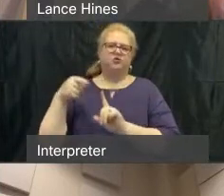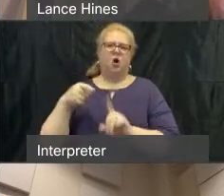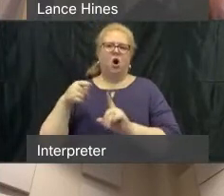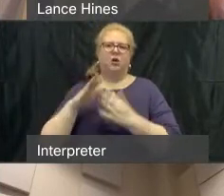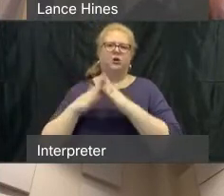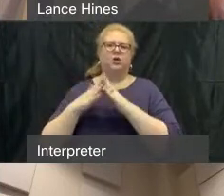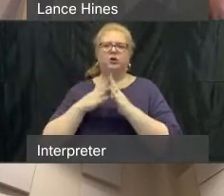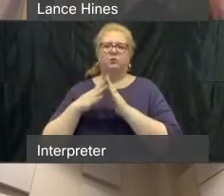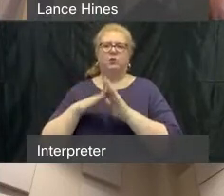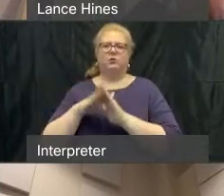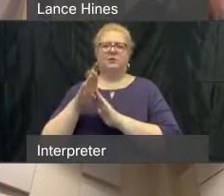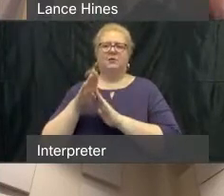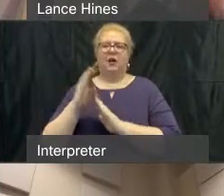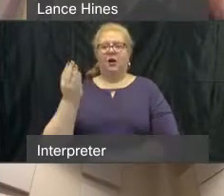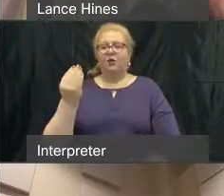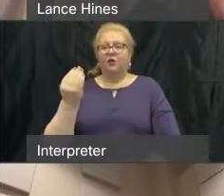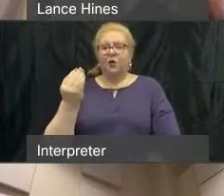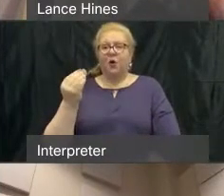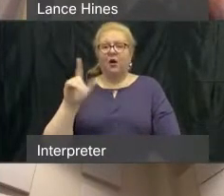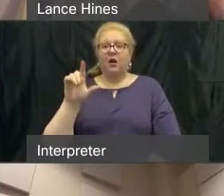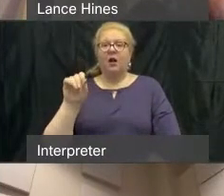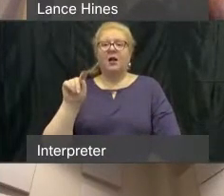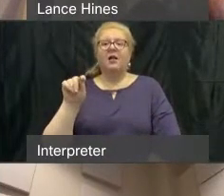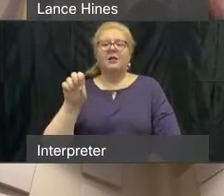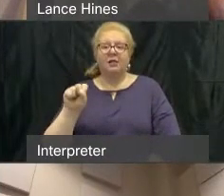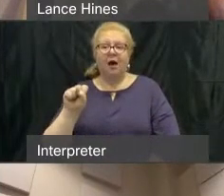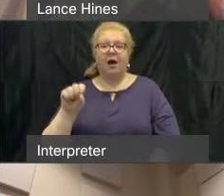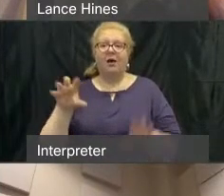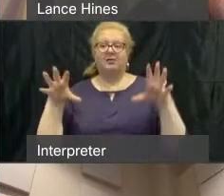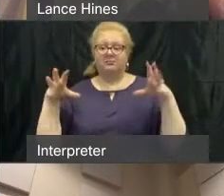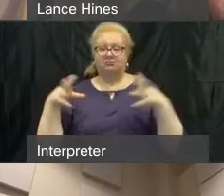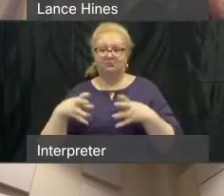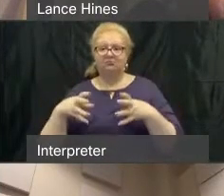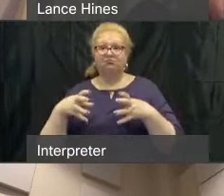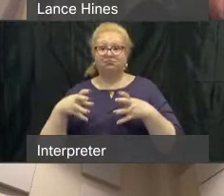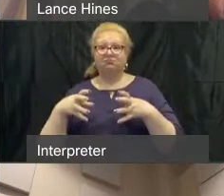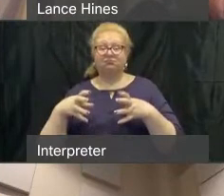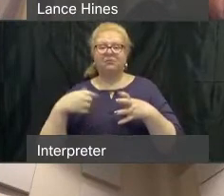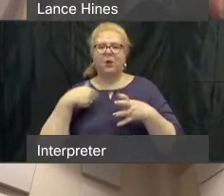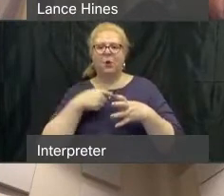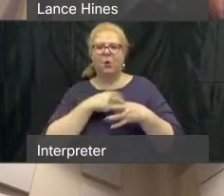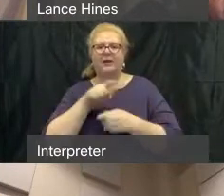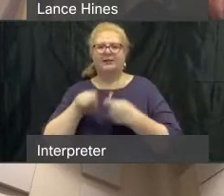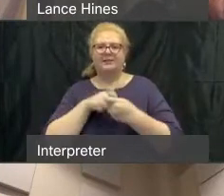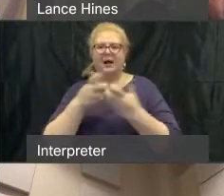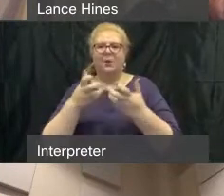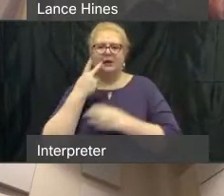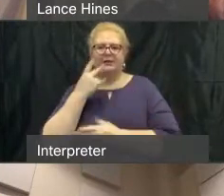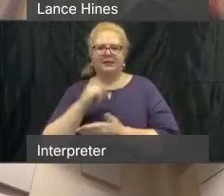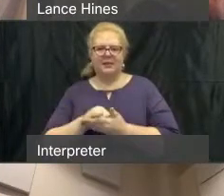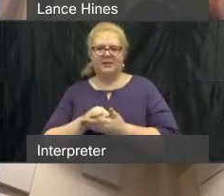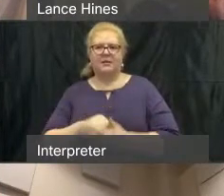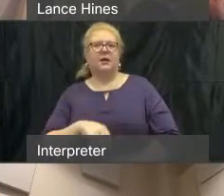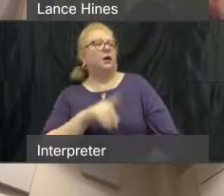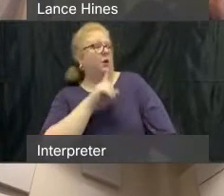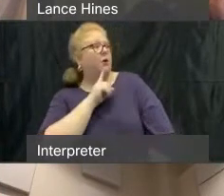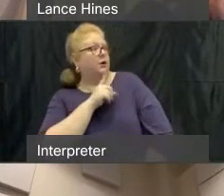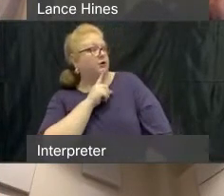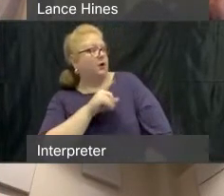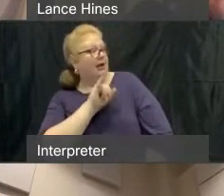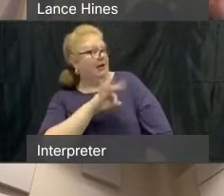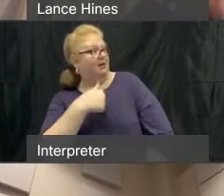get 14 lots concentrated, that's exactly what we want to see. Well, it surely would if I had known about